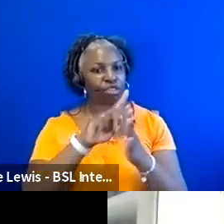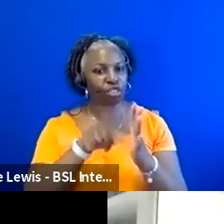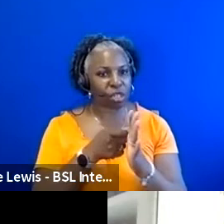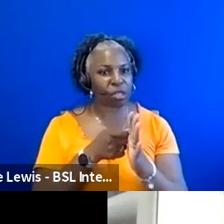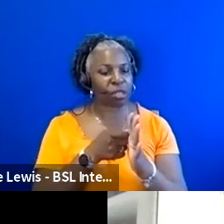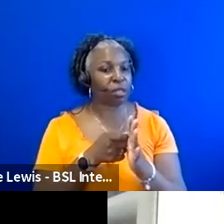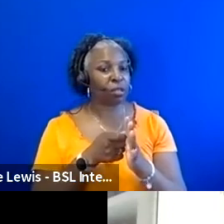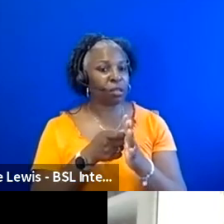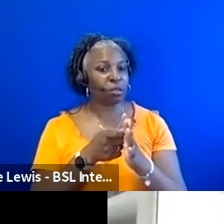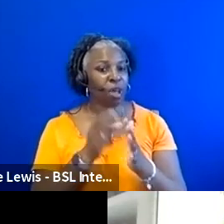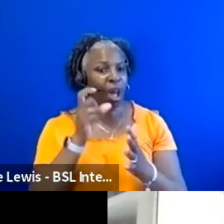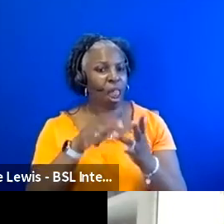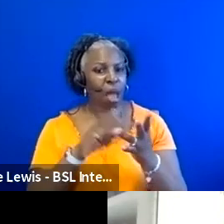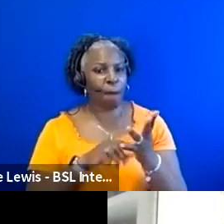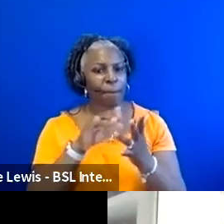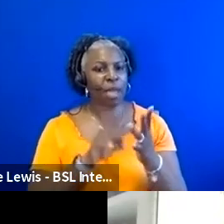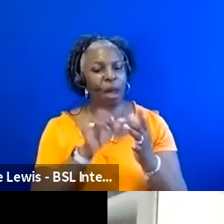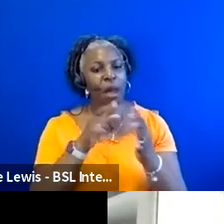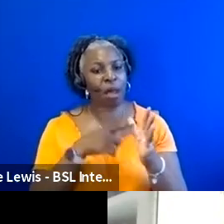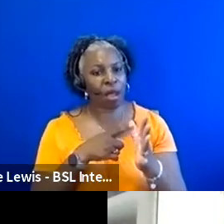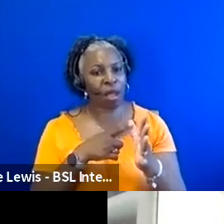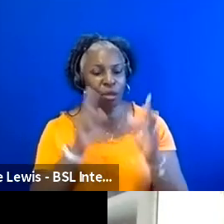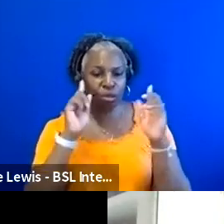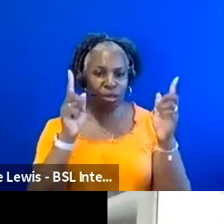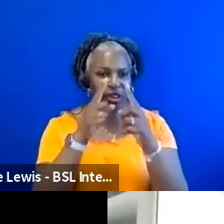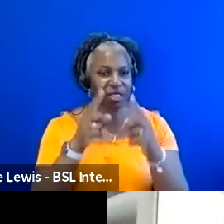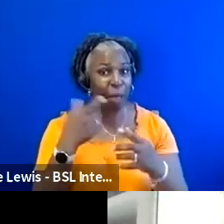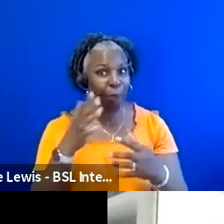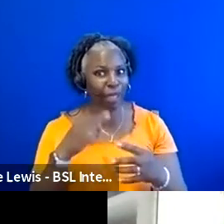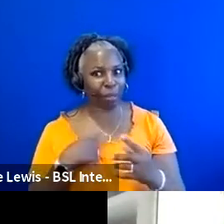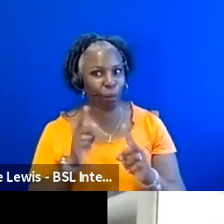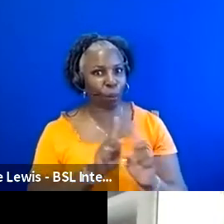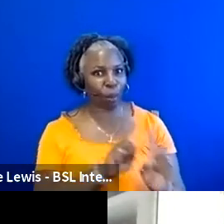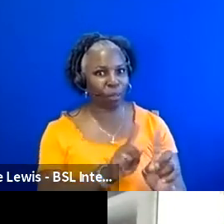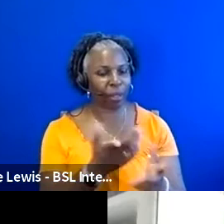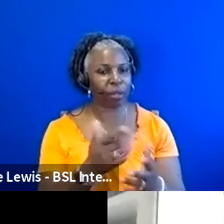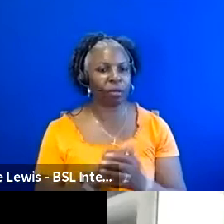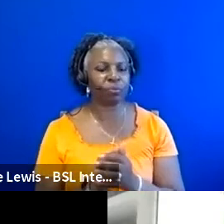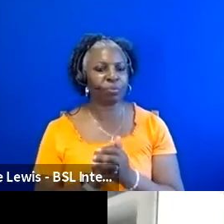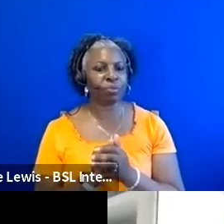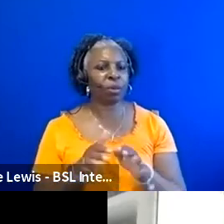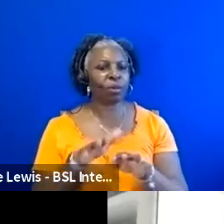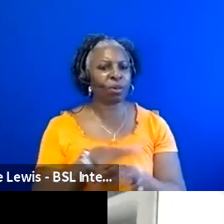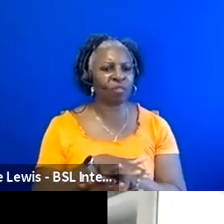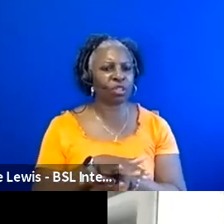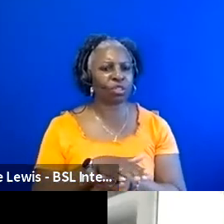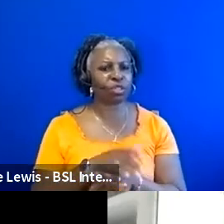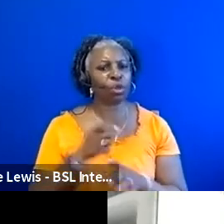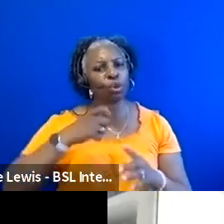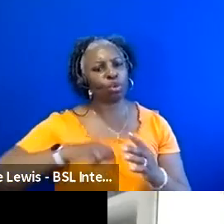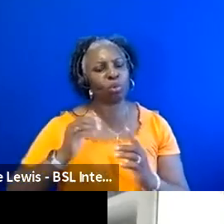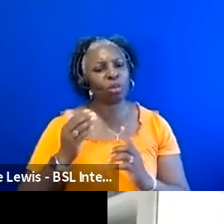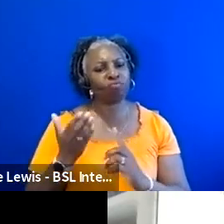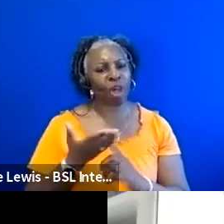University, which we attended together, and that's how we met. She covers migration, human rights, religion, politics, and